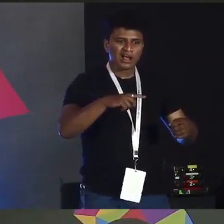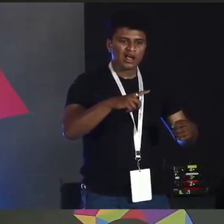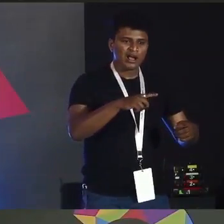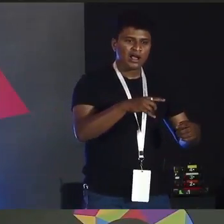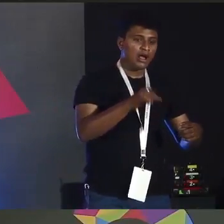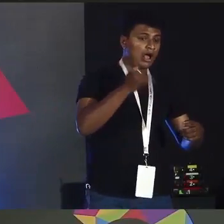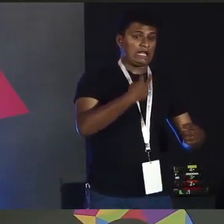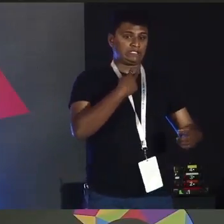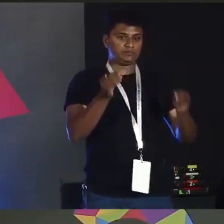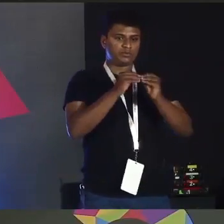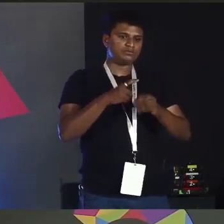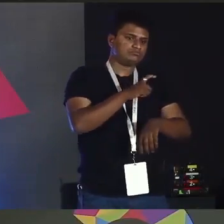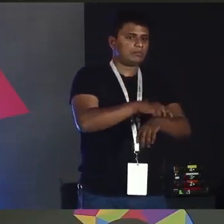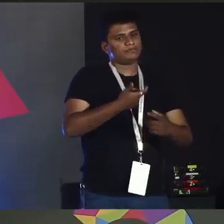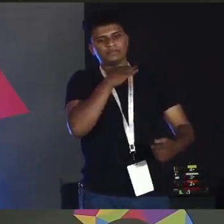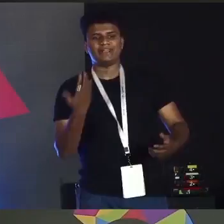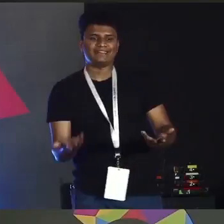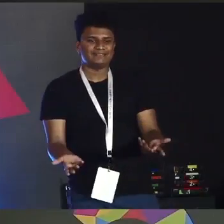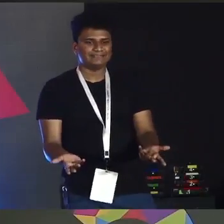ever thought about this particular thing?